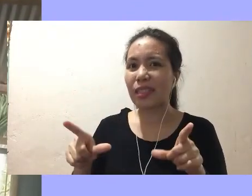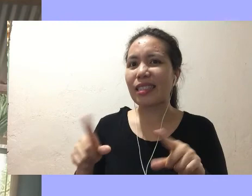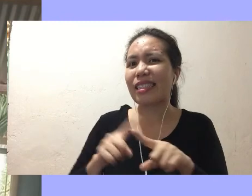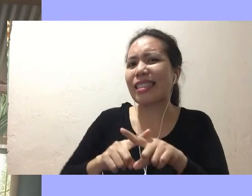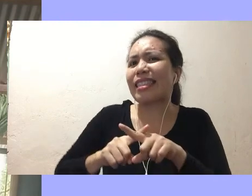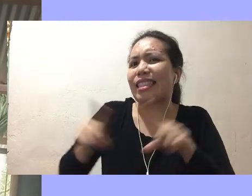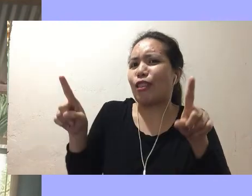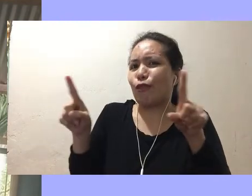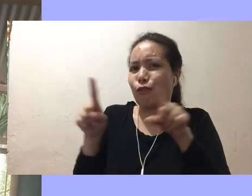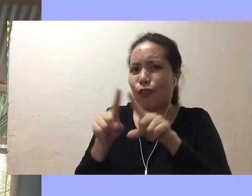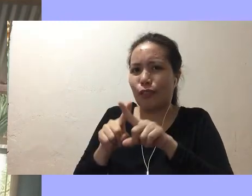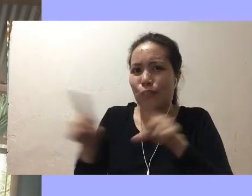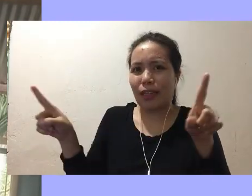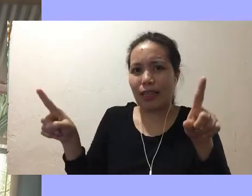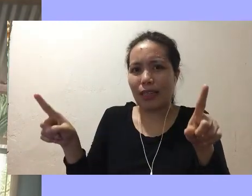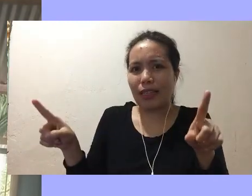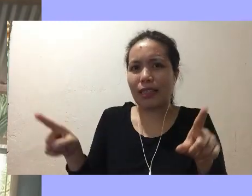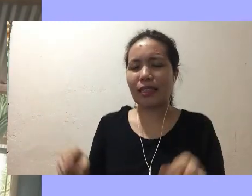discussed